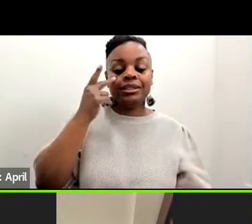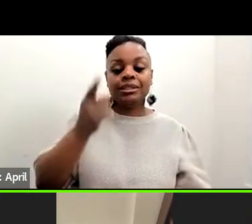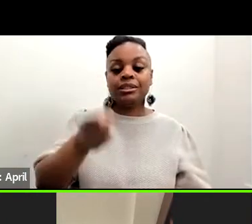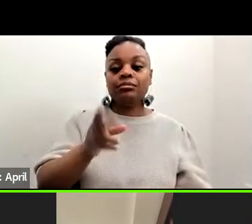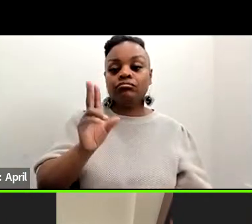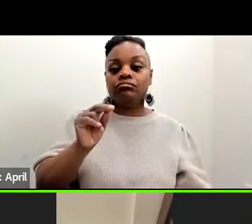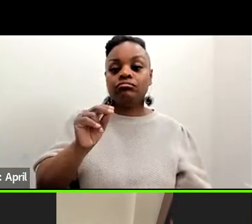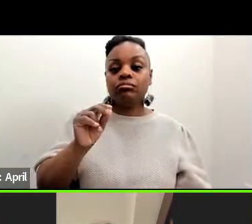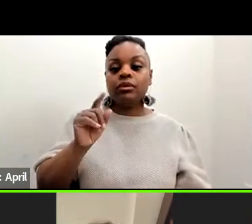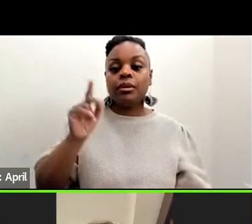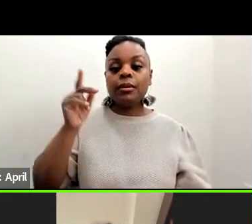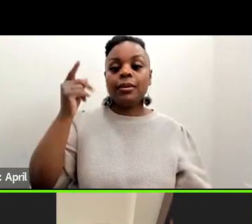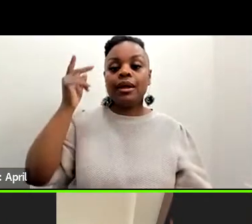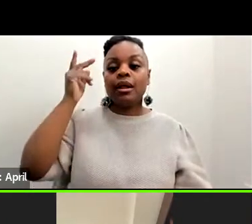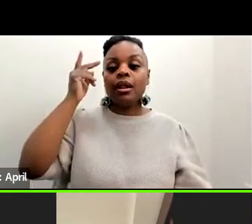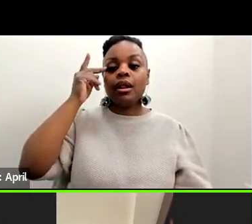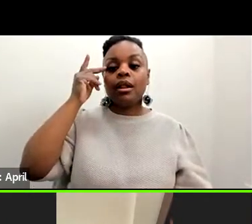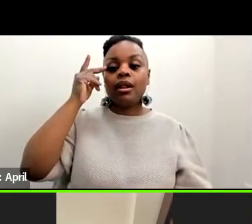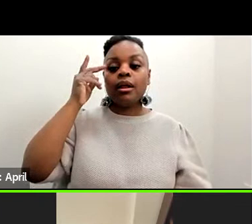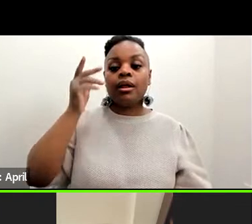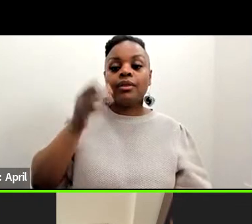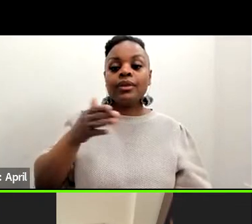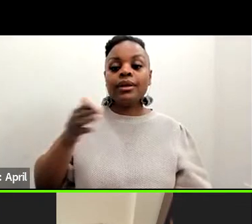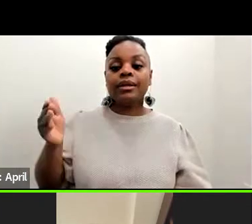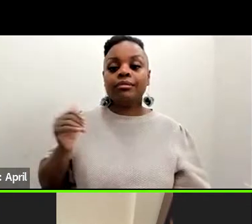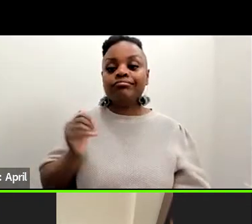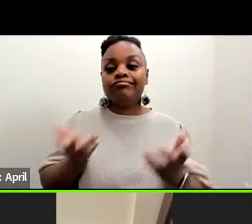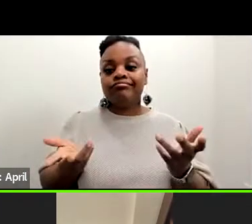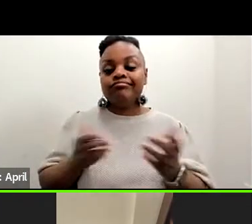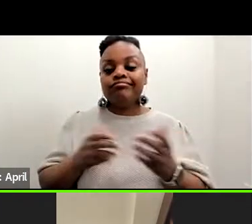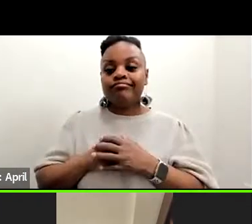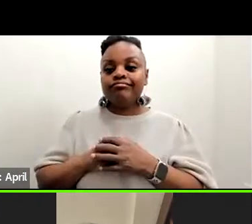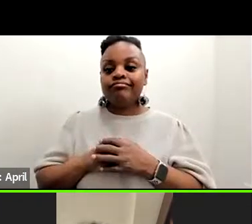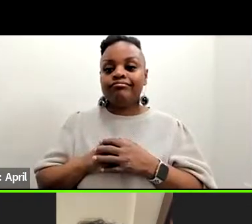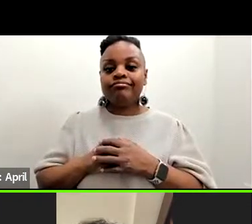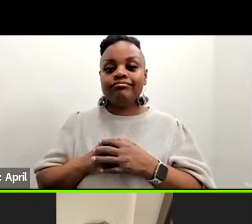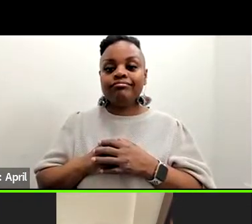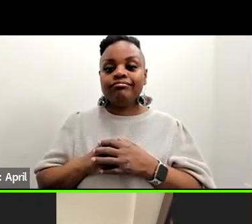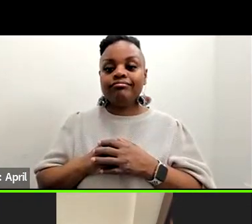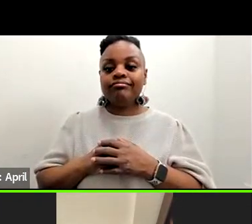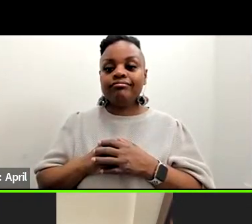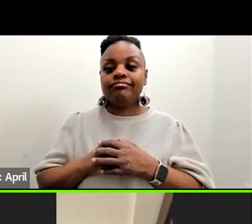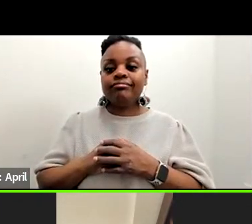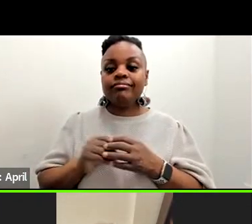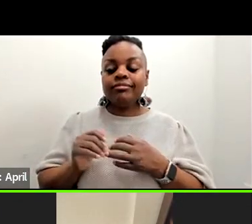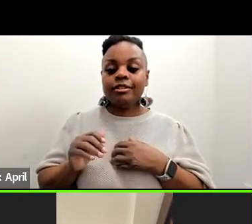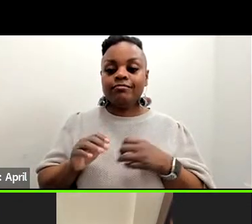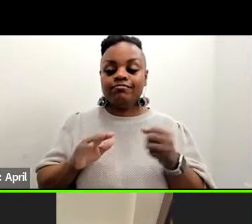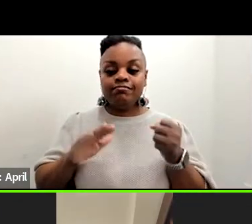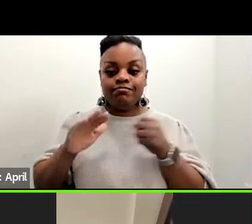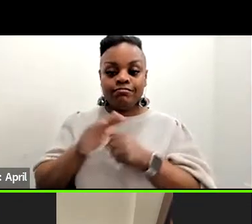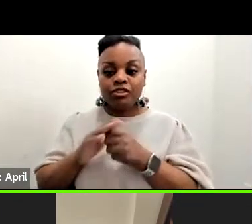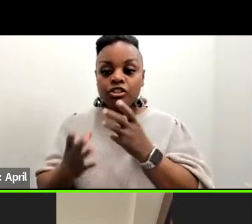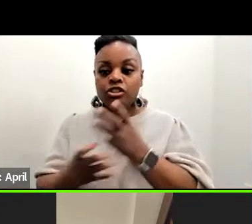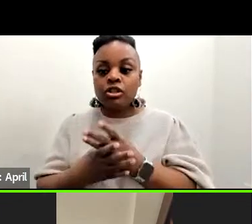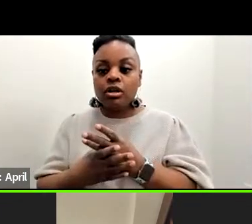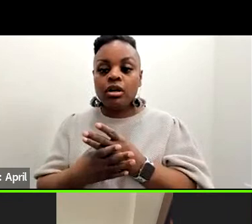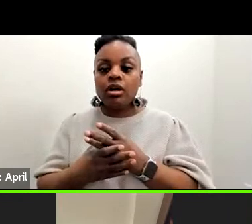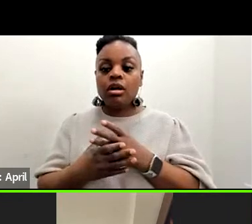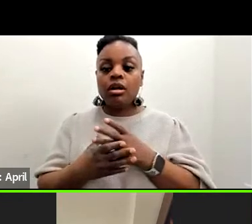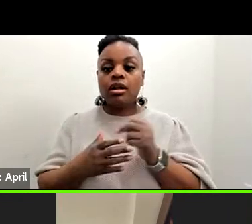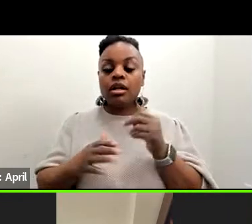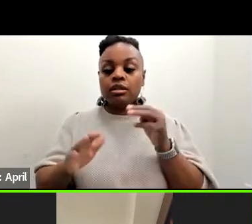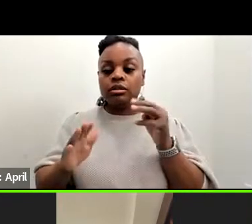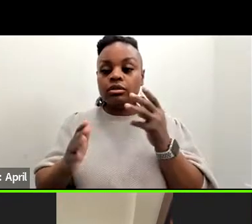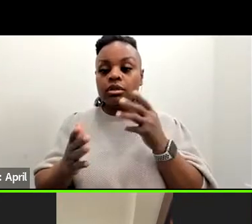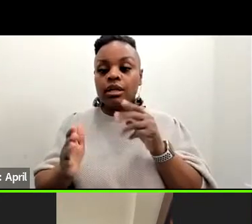its members haven't really been in exile or arrested or killed. You can't really kill 1 million people or arrest them. Most of those arrested